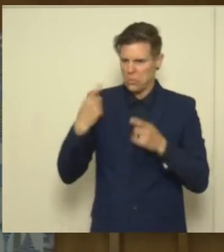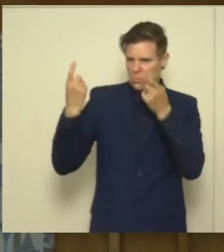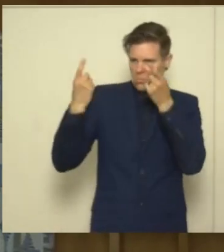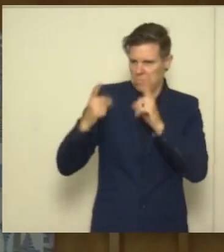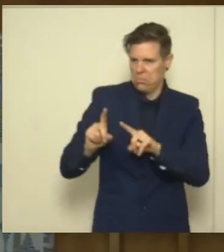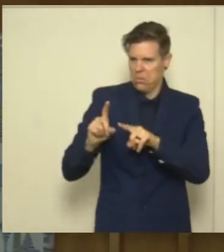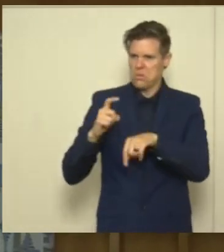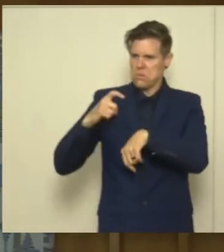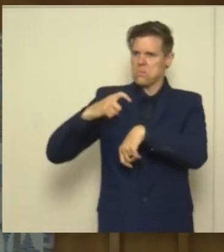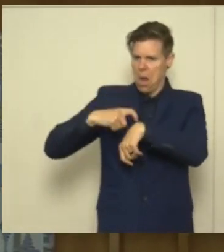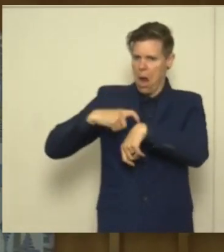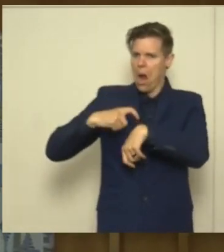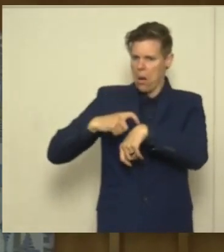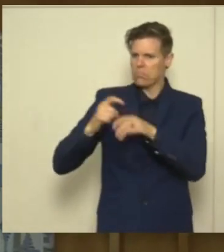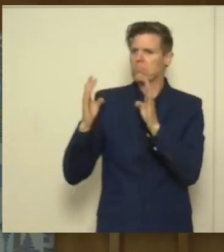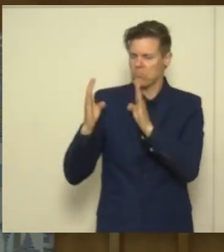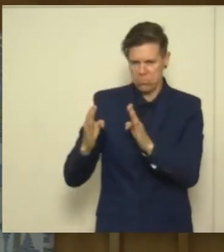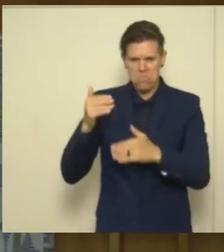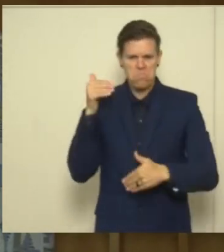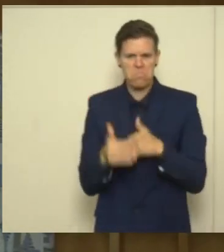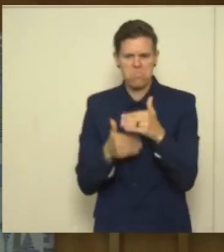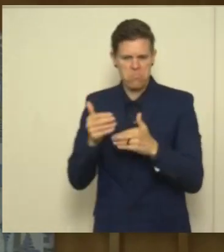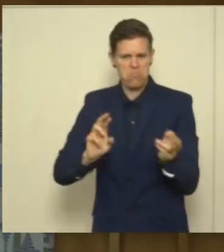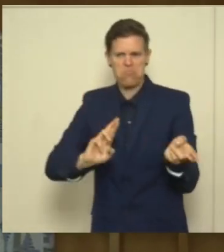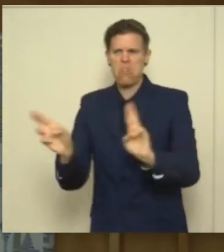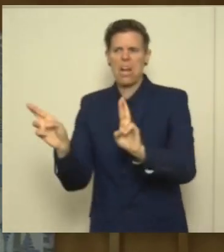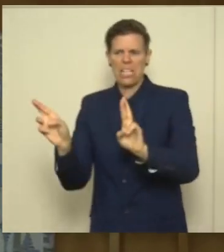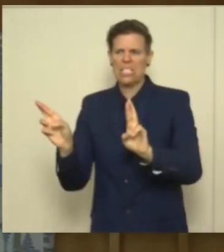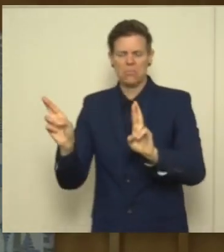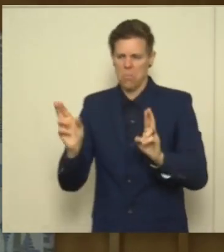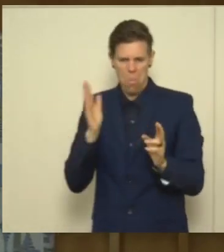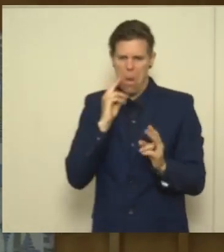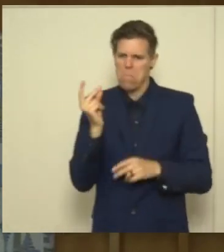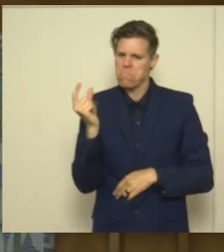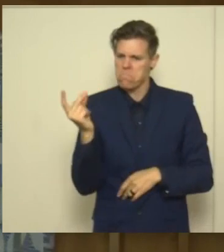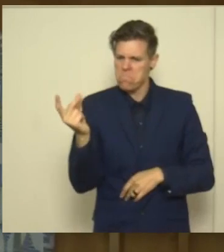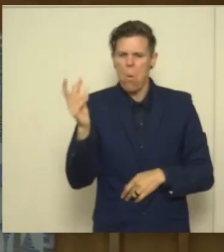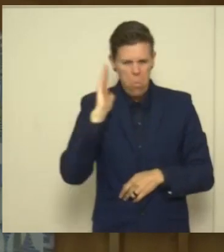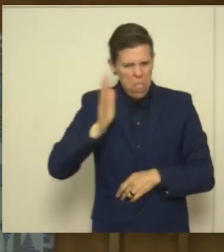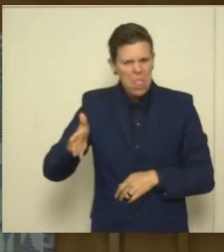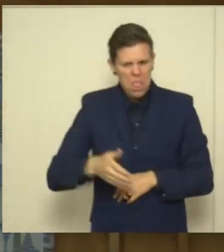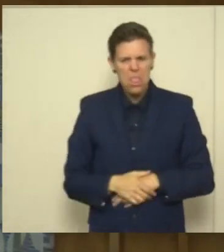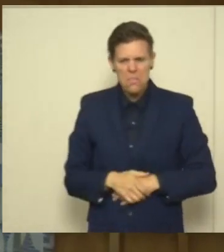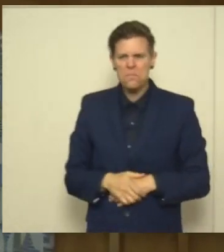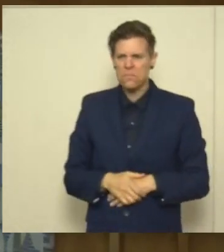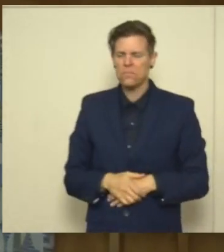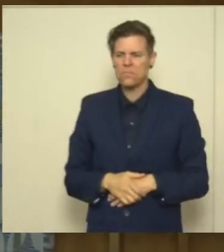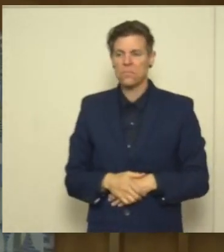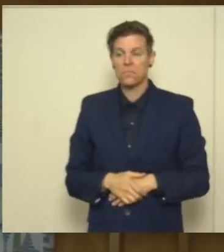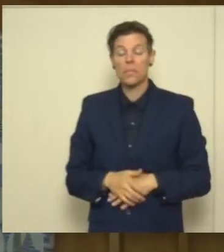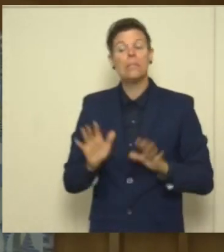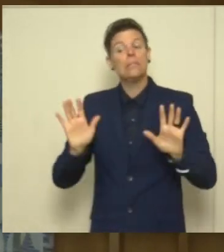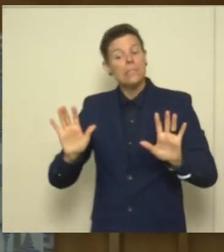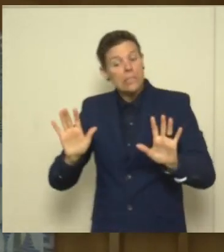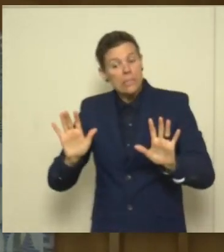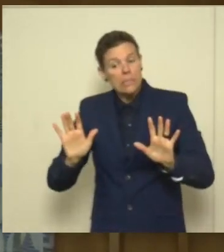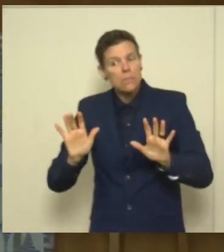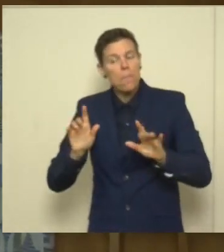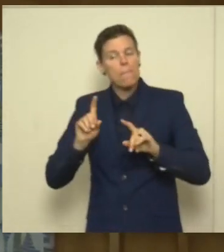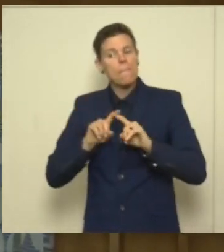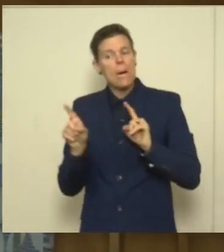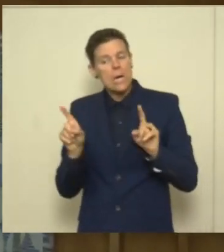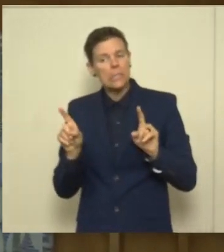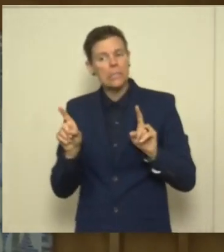that in an efficient manner. But I think importantly, what else we built into the legislation was some extra time for